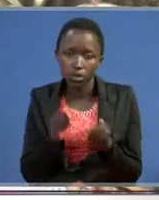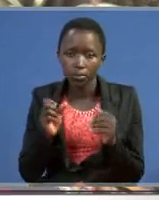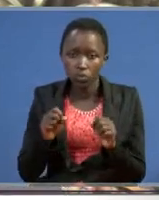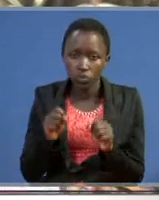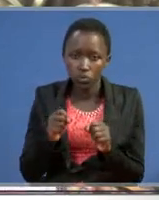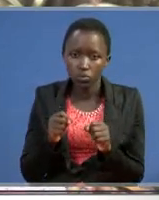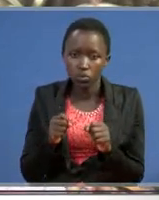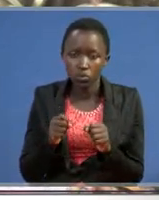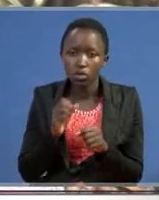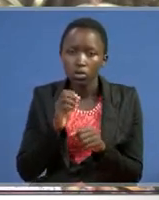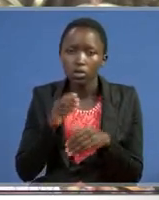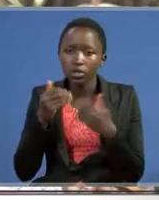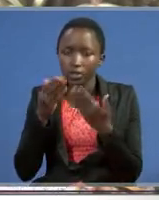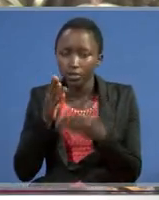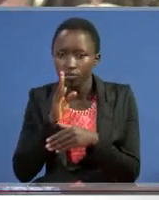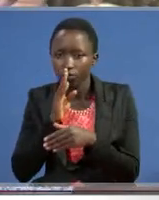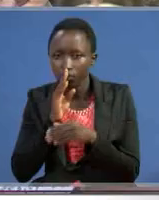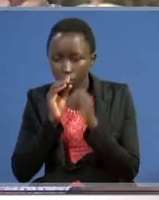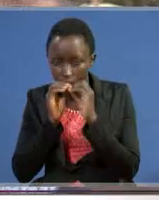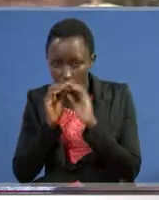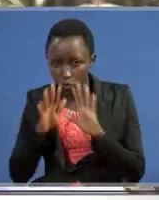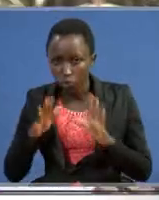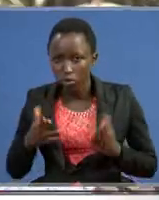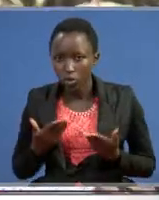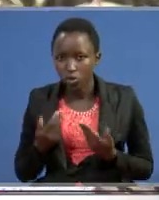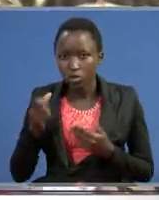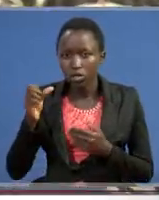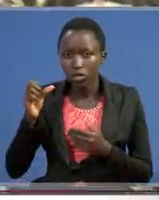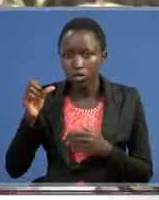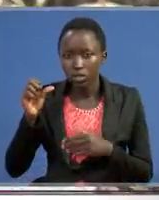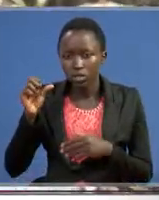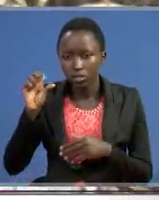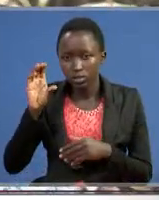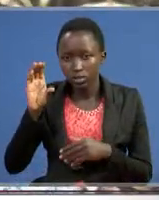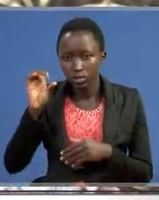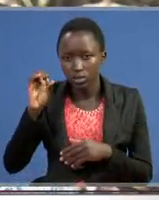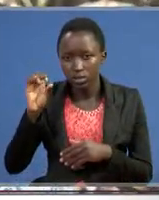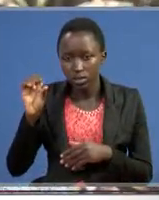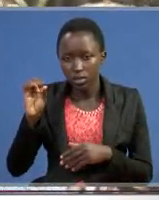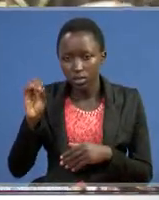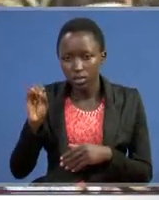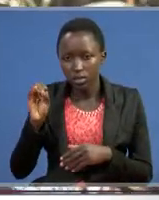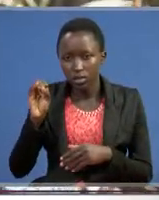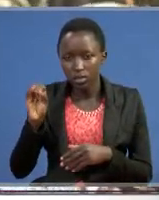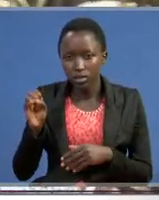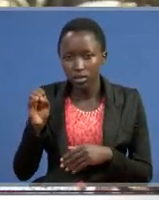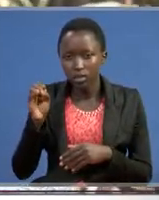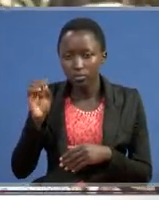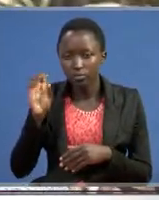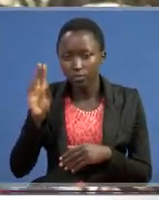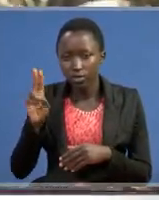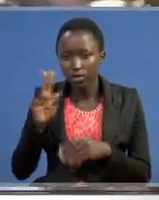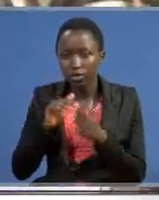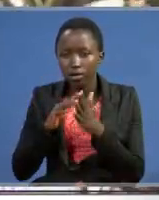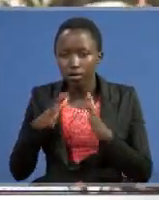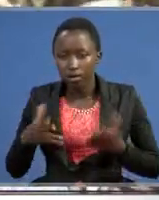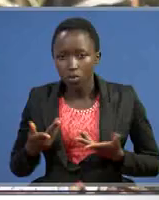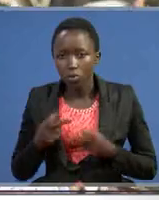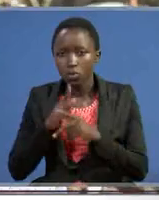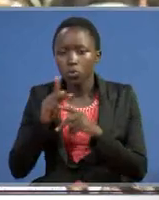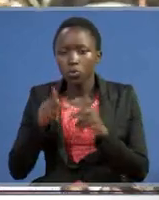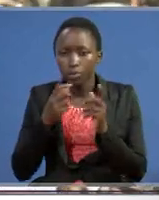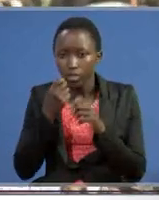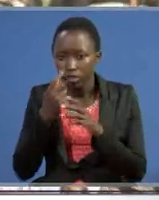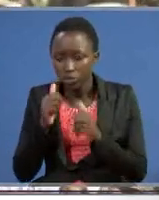attend and instruct the zhv on what to do and and the kind of prescription